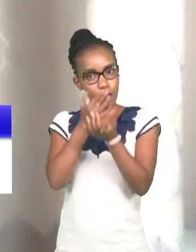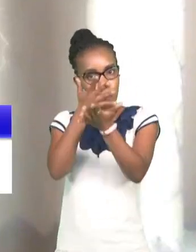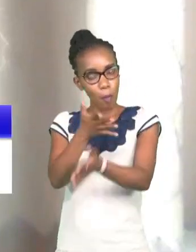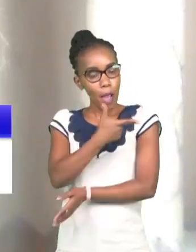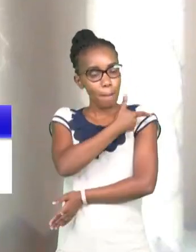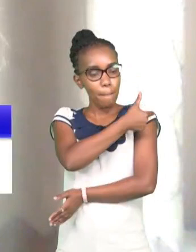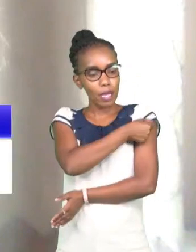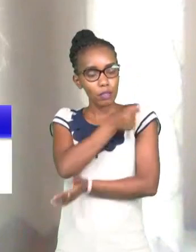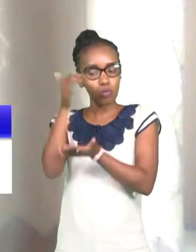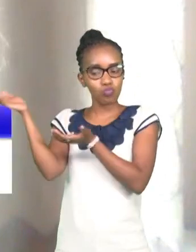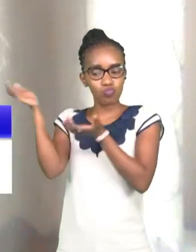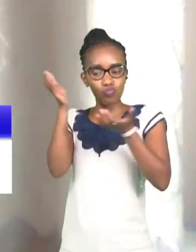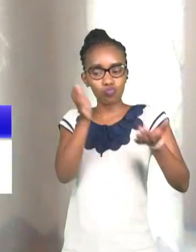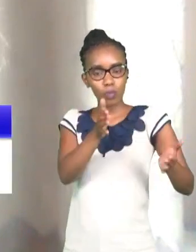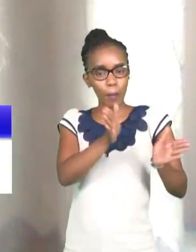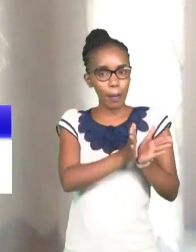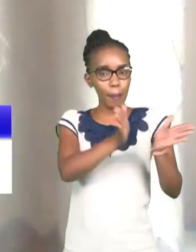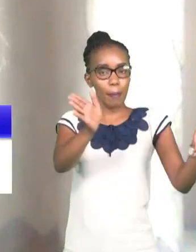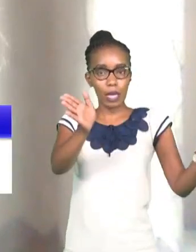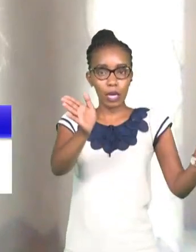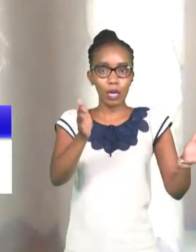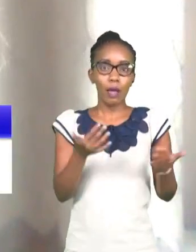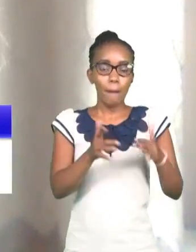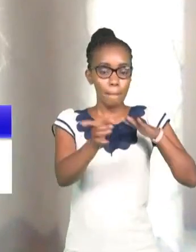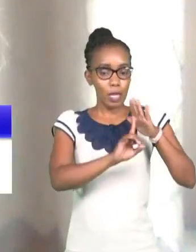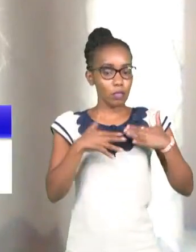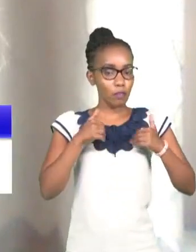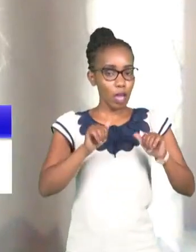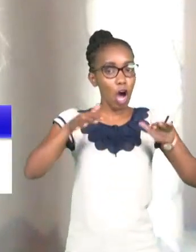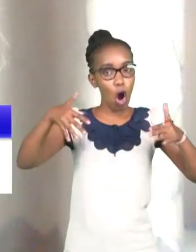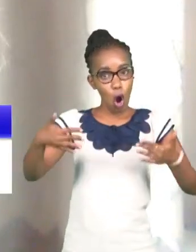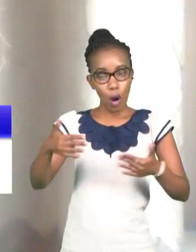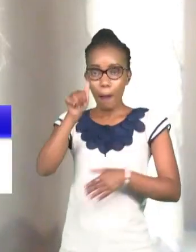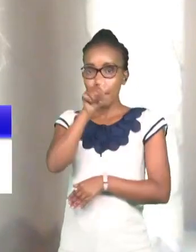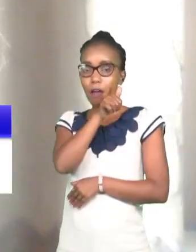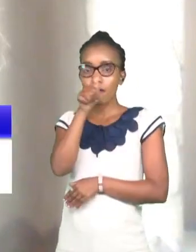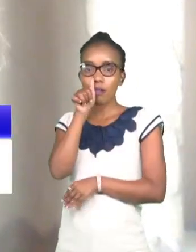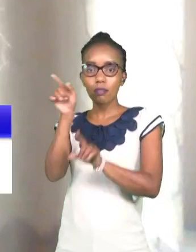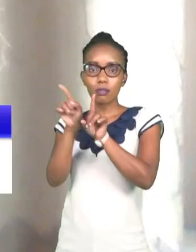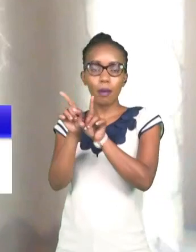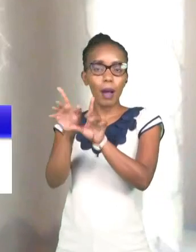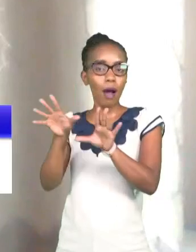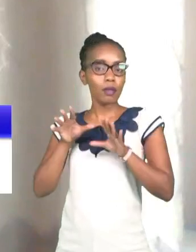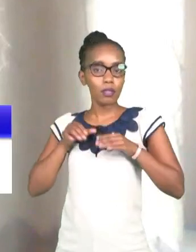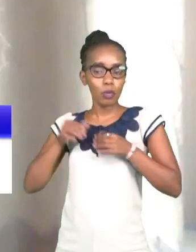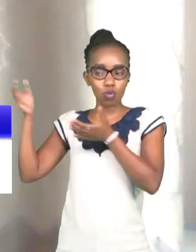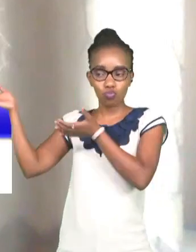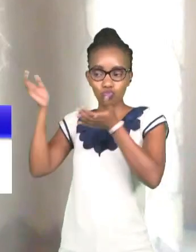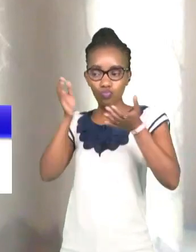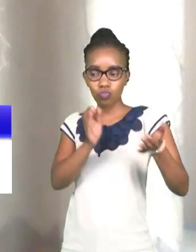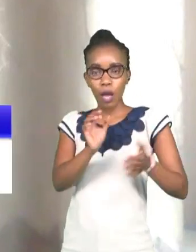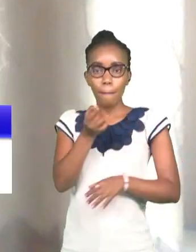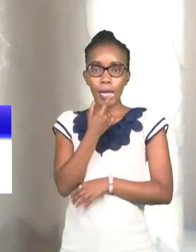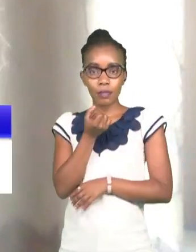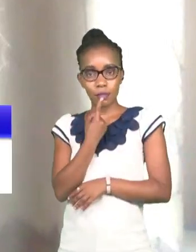are being imported by the public government, that's the Ministry of Health, or whether private are also allowed to import. This is